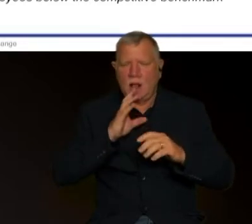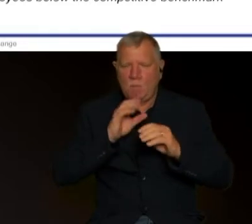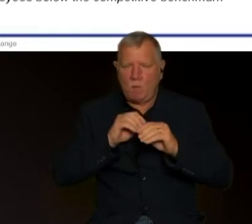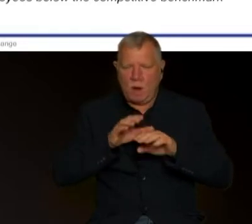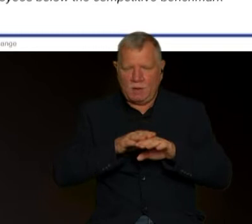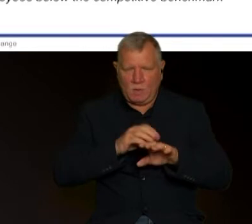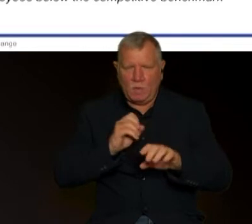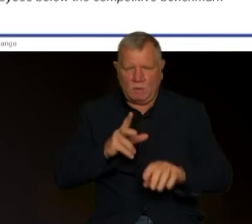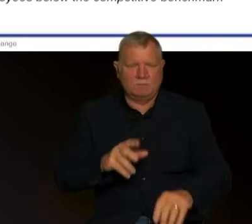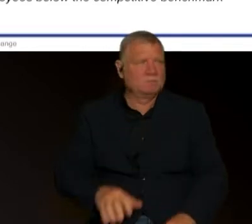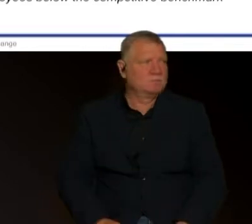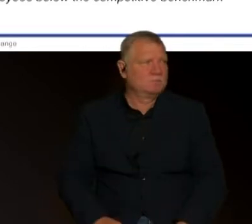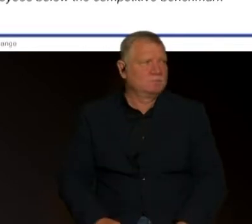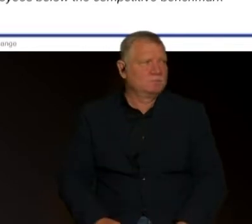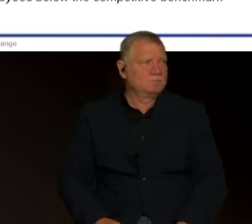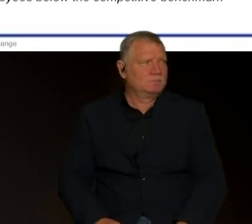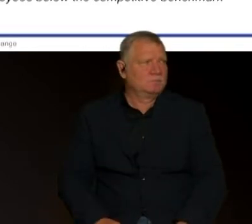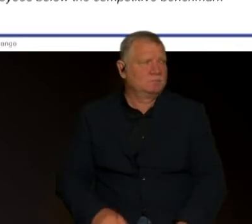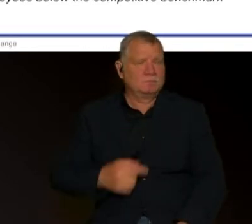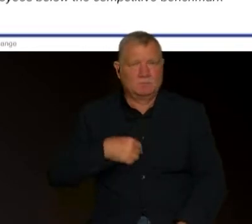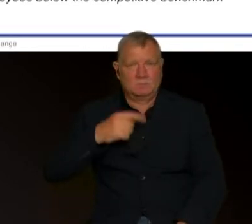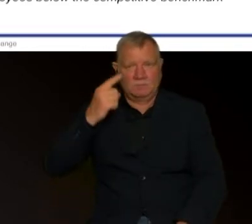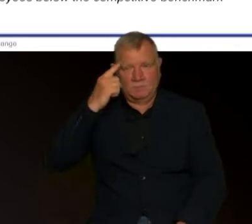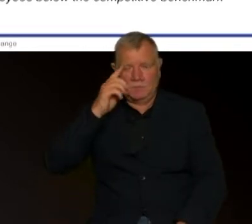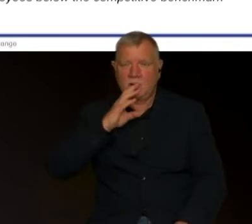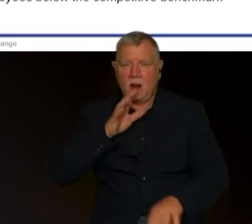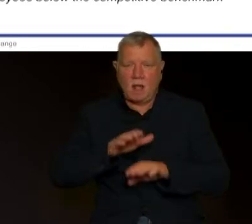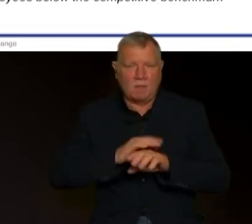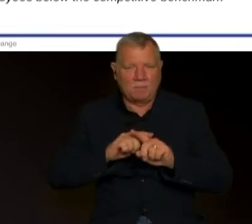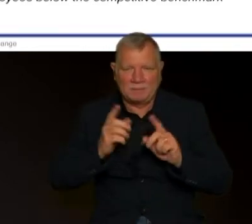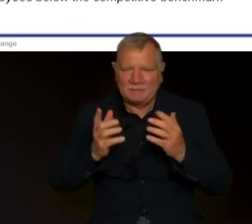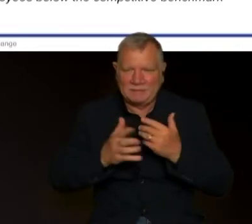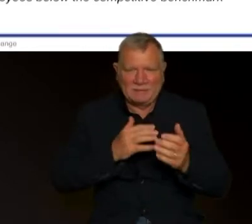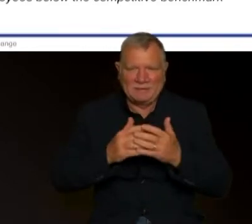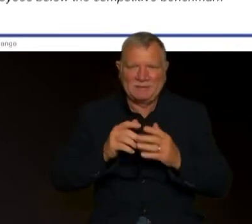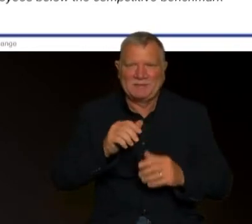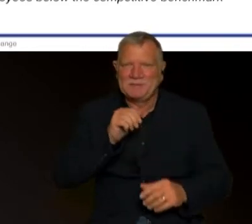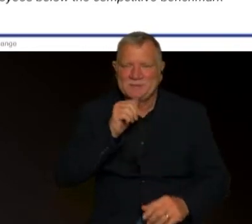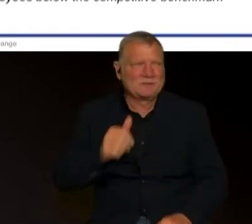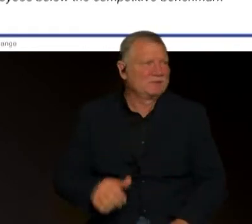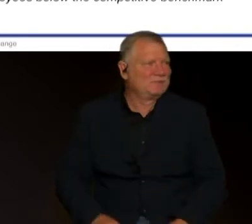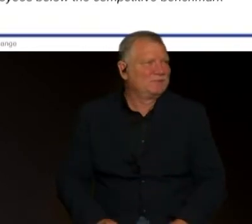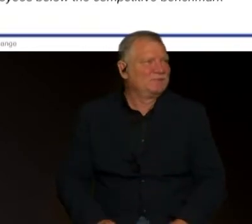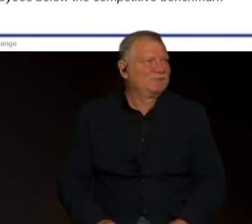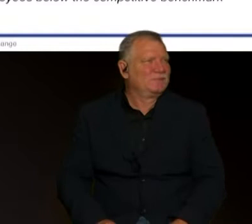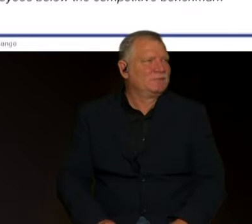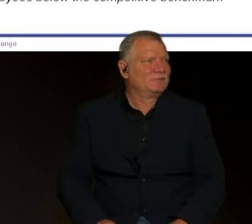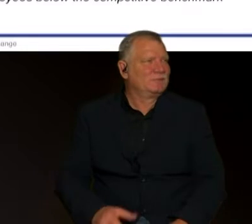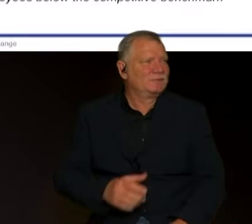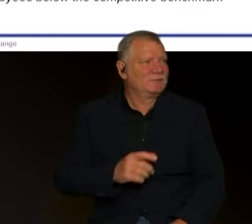Okay, I'll go slower, no problem. And Owen, I thought I was speaking slowly, but apparently not.